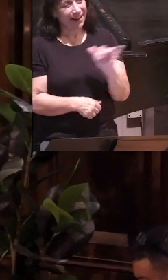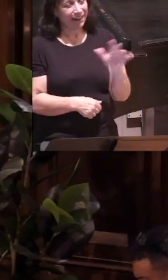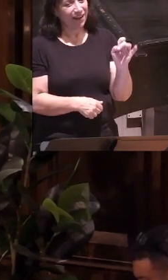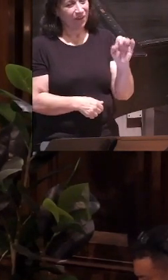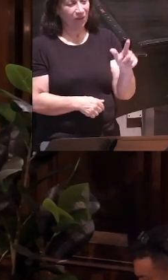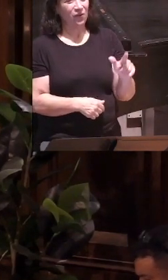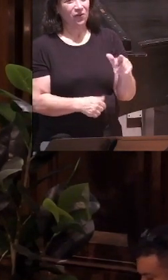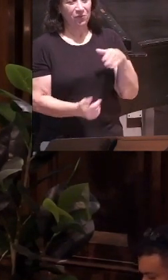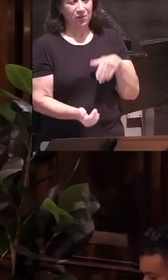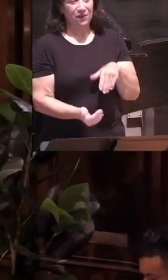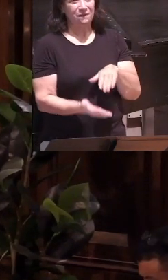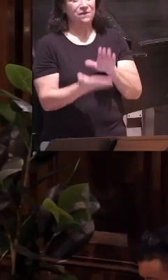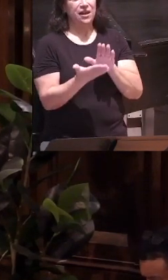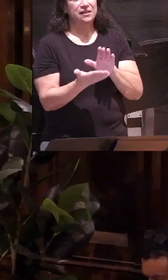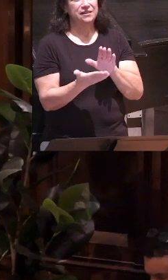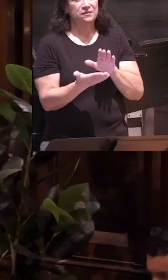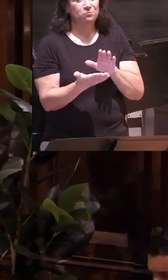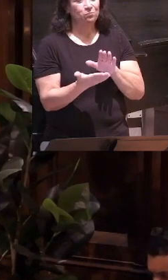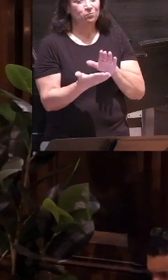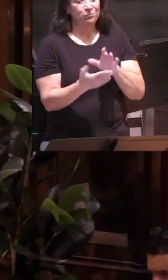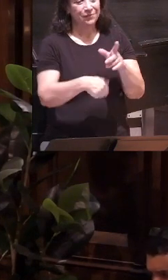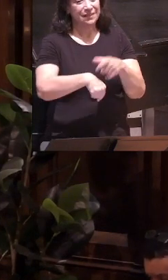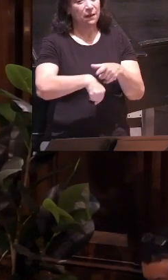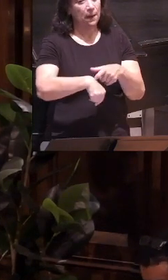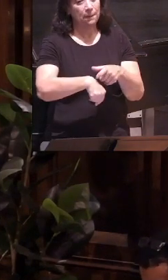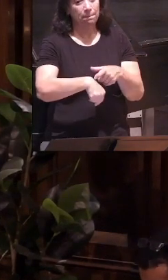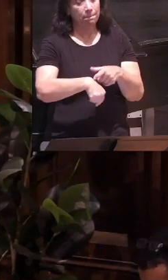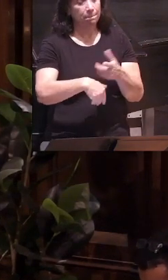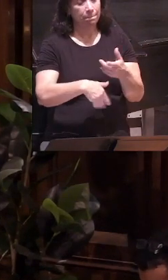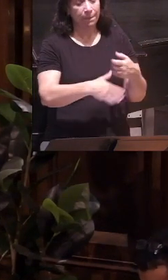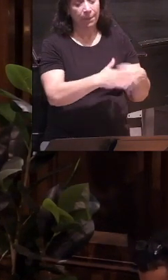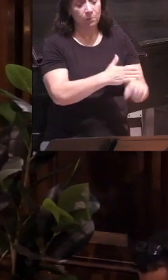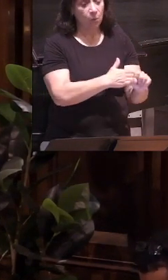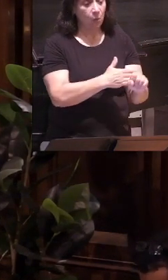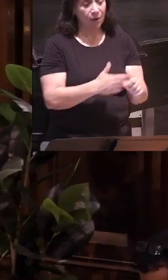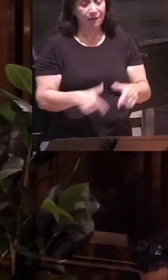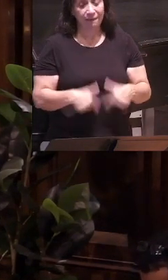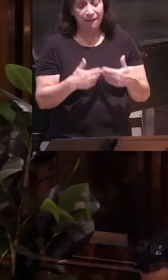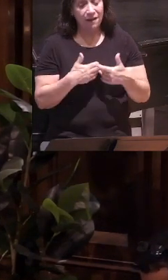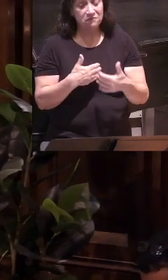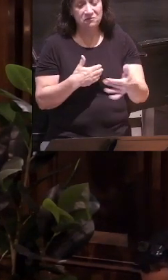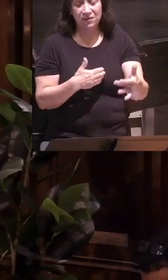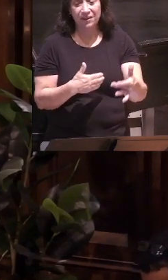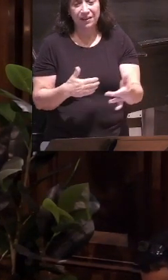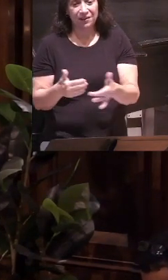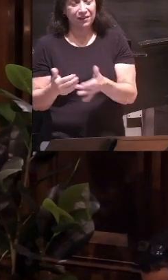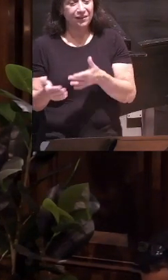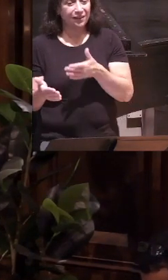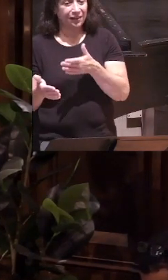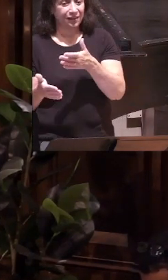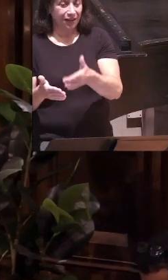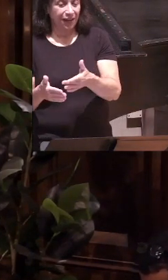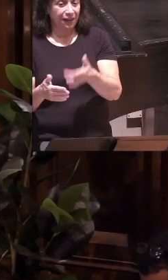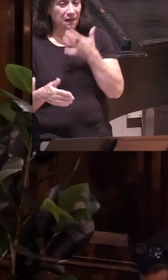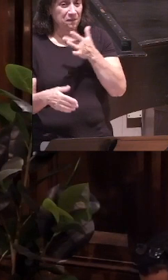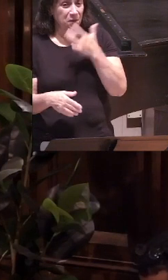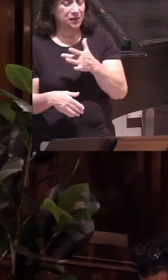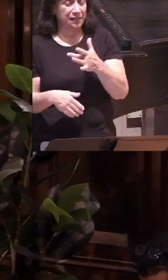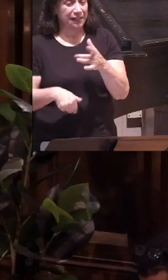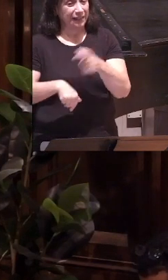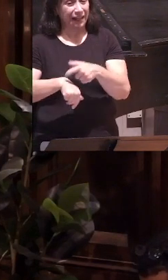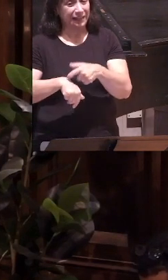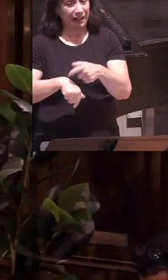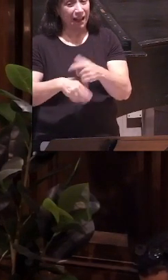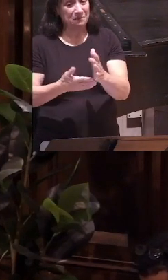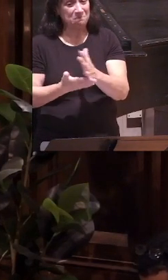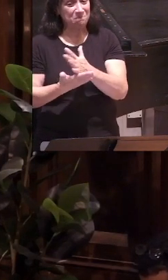the face of time. And unfortunately, that clock is ticking all